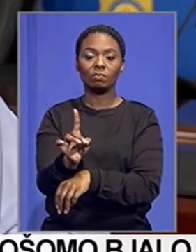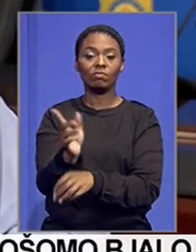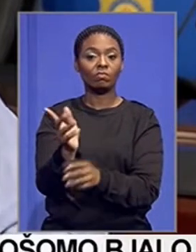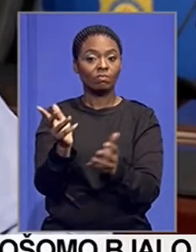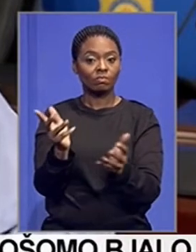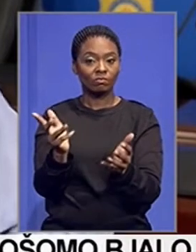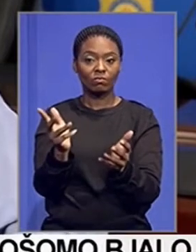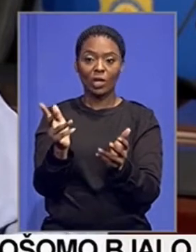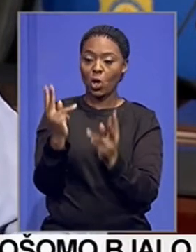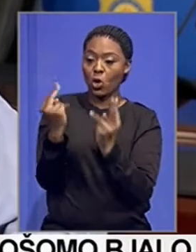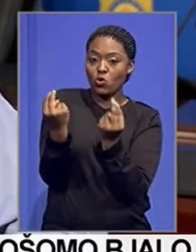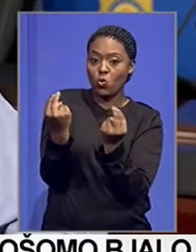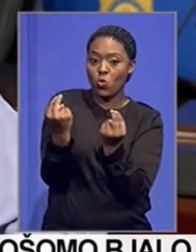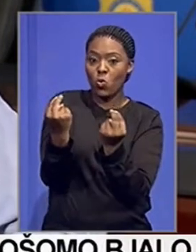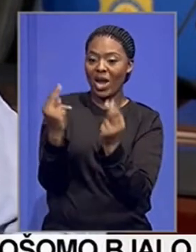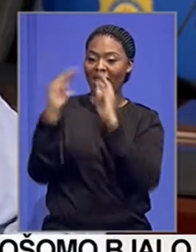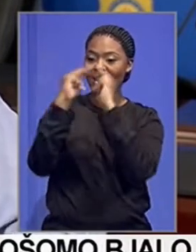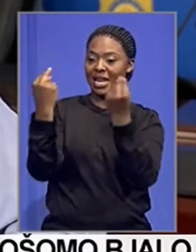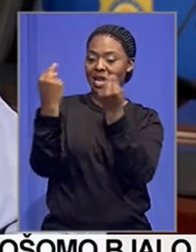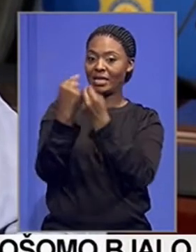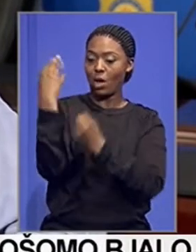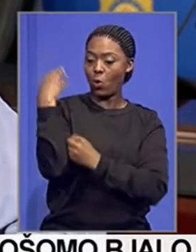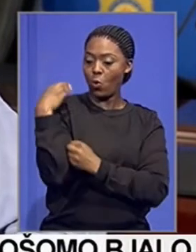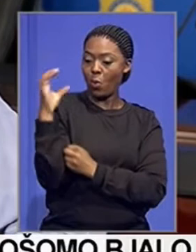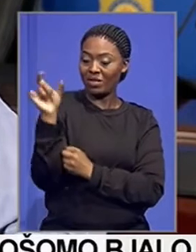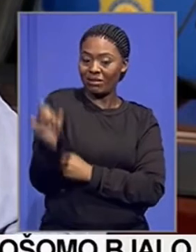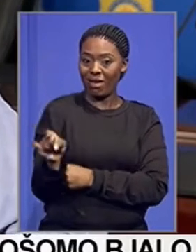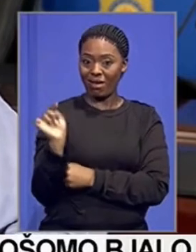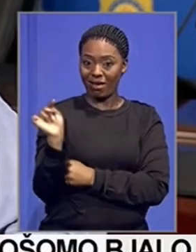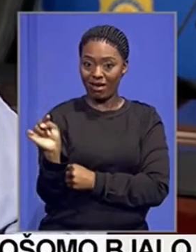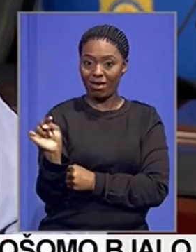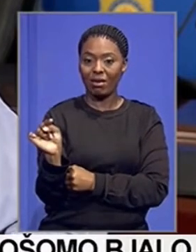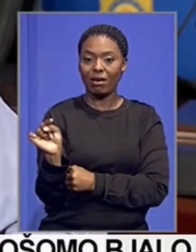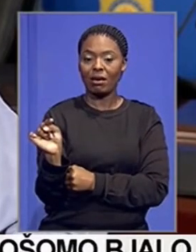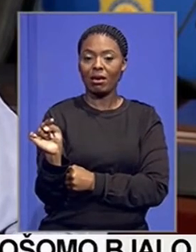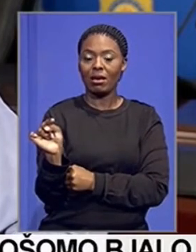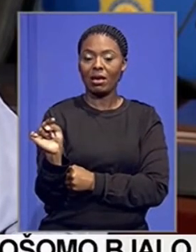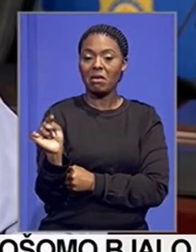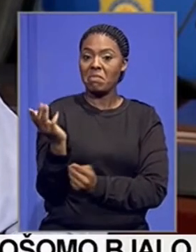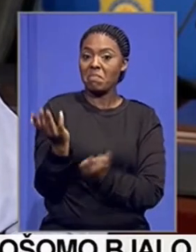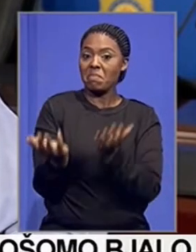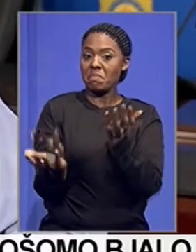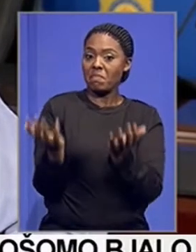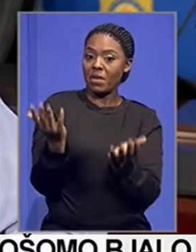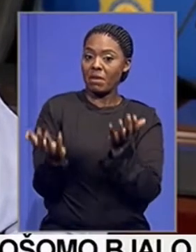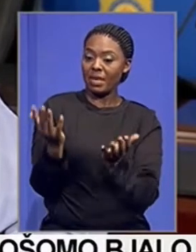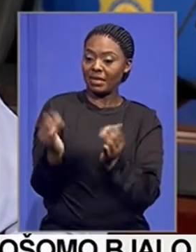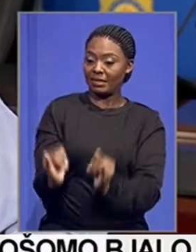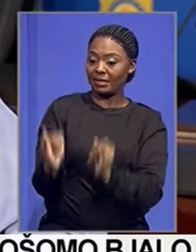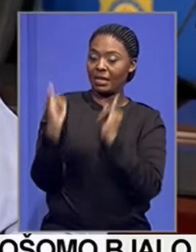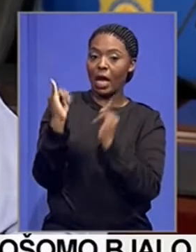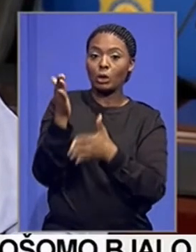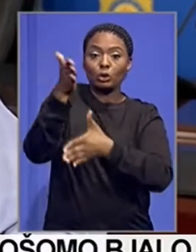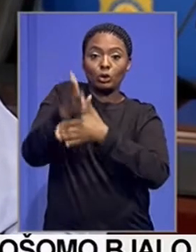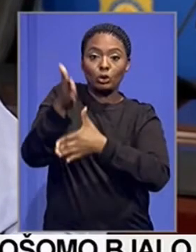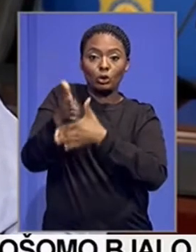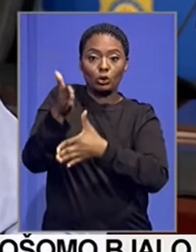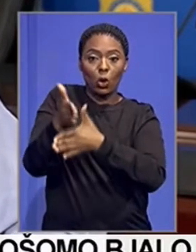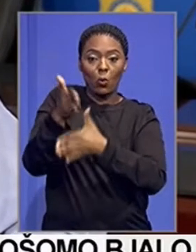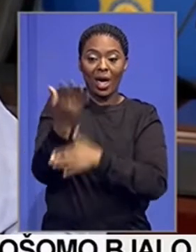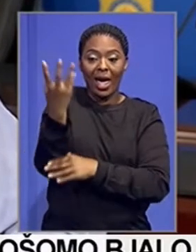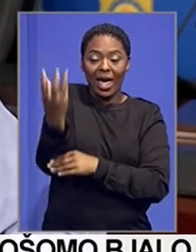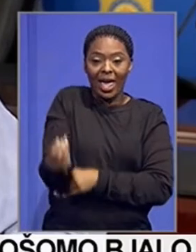the new national commissioner might have a serious job of seeing to it that